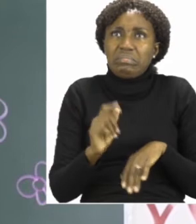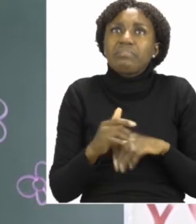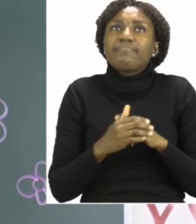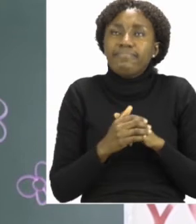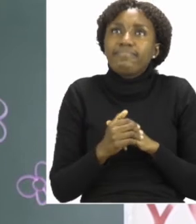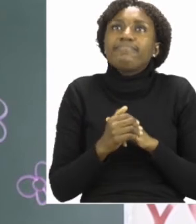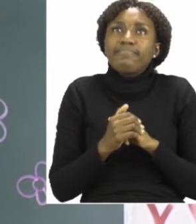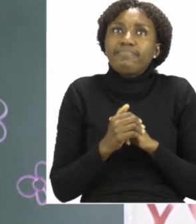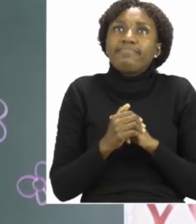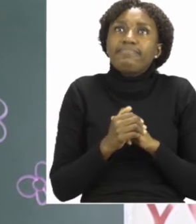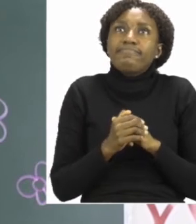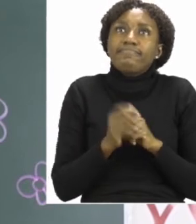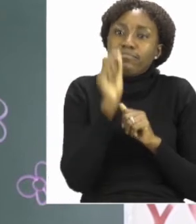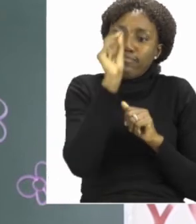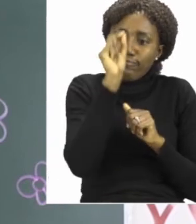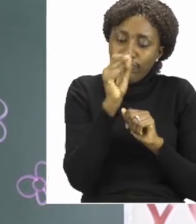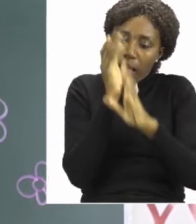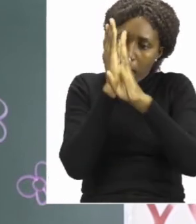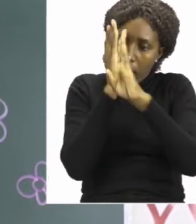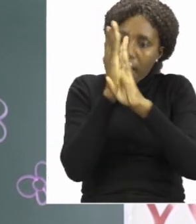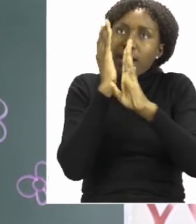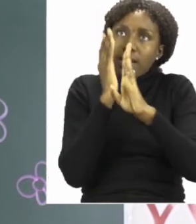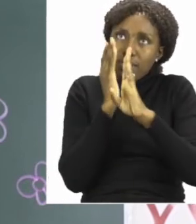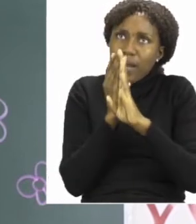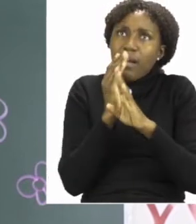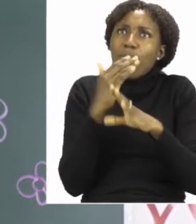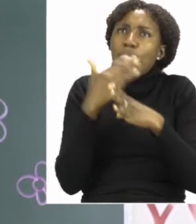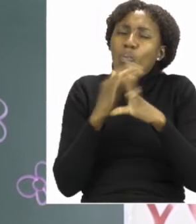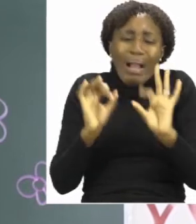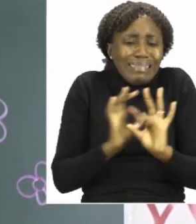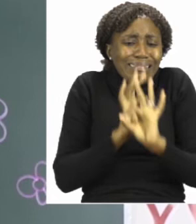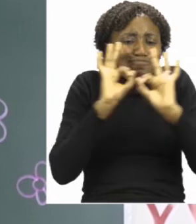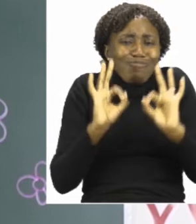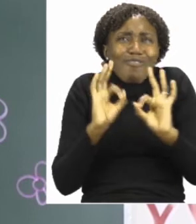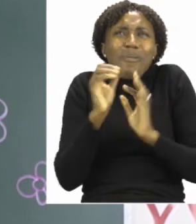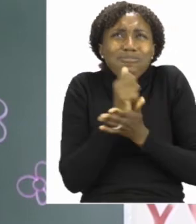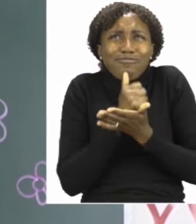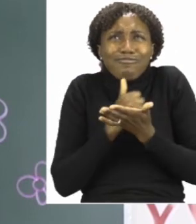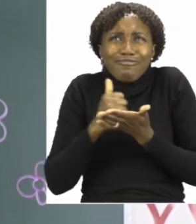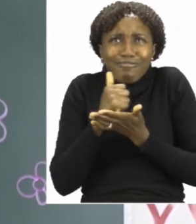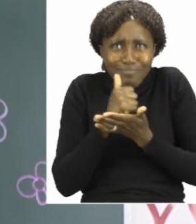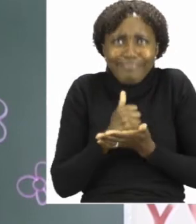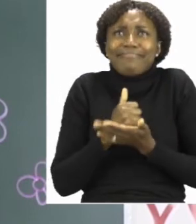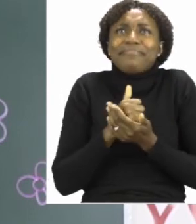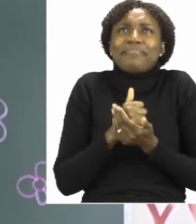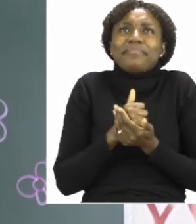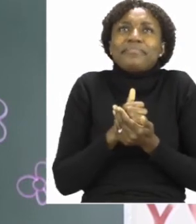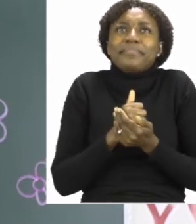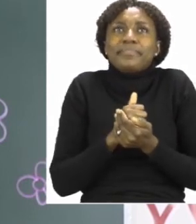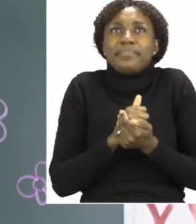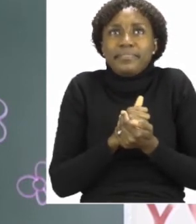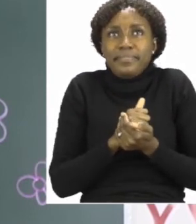all the trace dots and you take your time, your work will be super neat. And that's what we want to see.